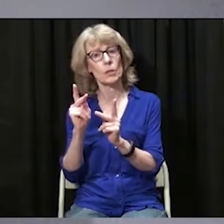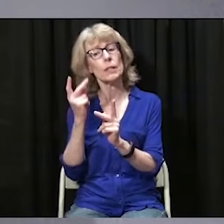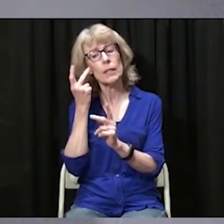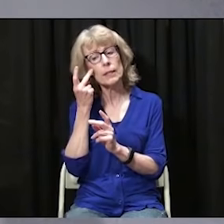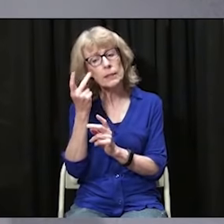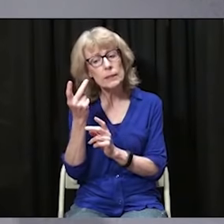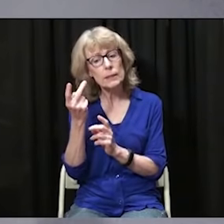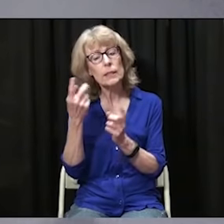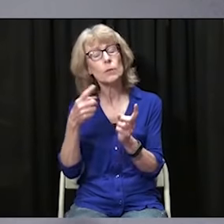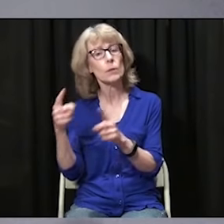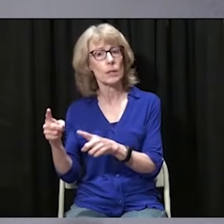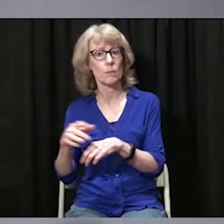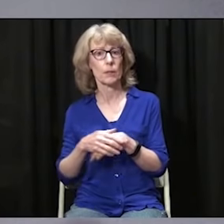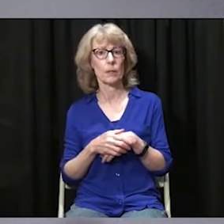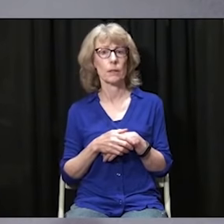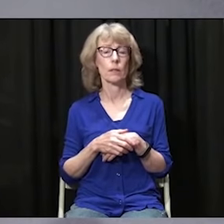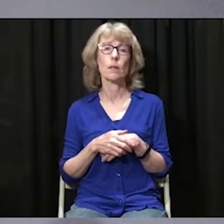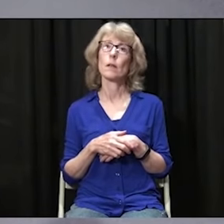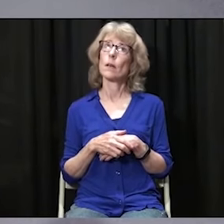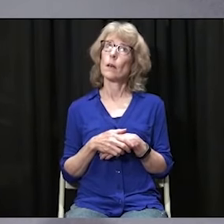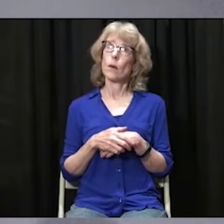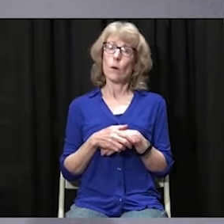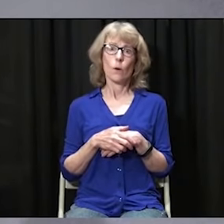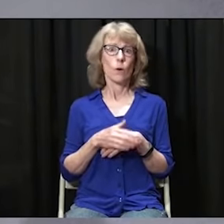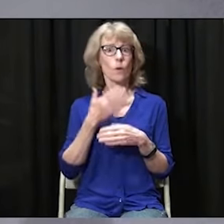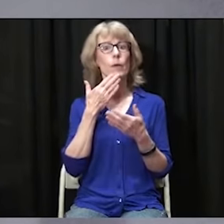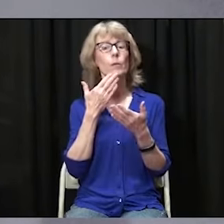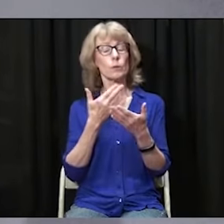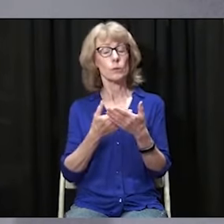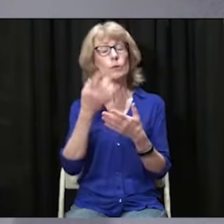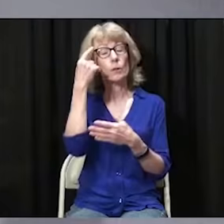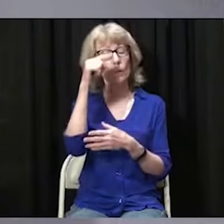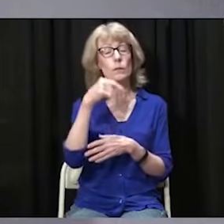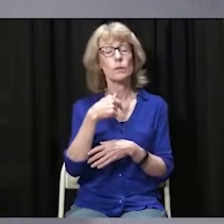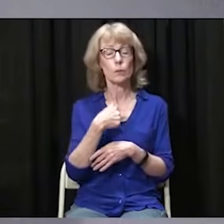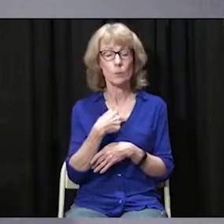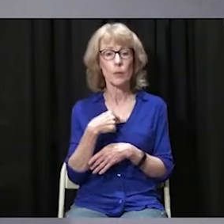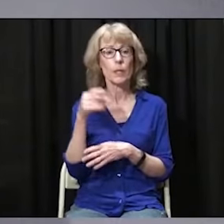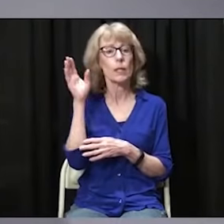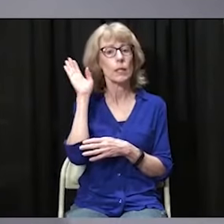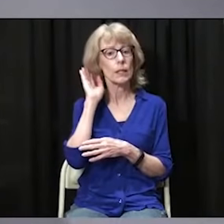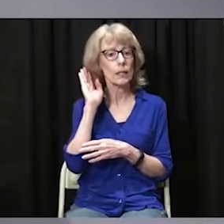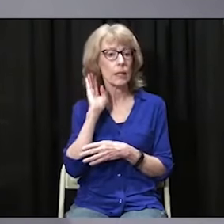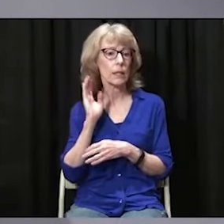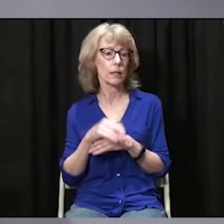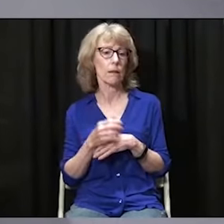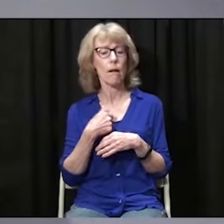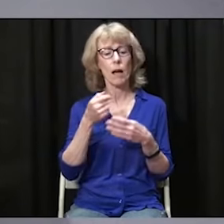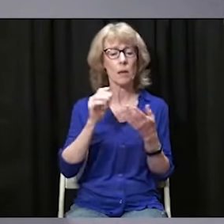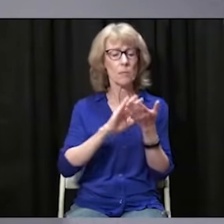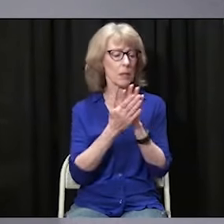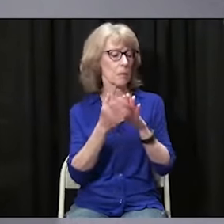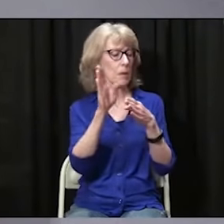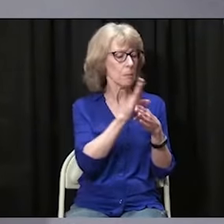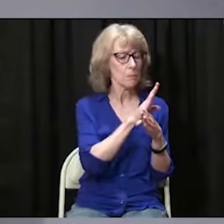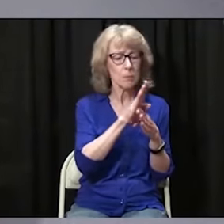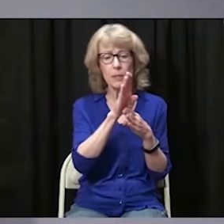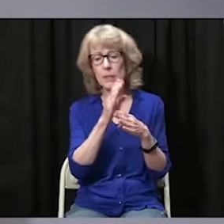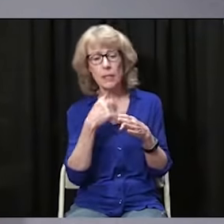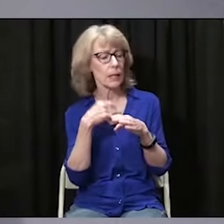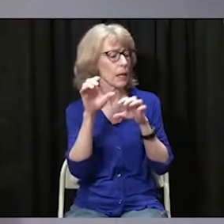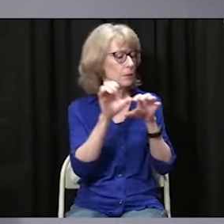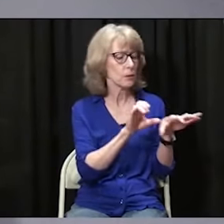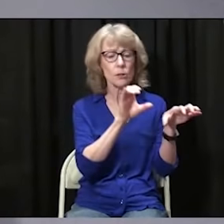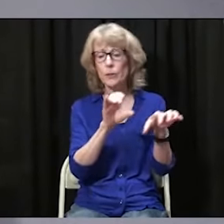Well, that was really good for me to hear. Because for me, oftentimes I get so busy and I'm just doing all these things, I forget that